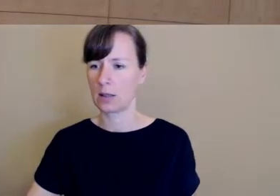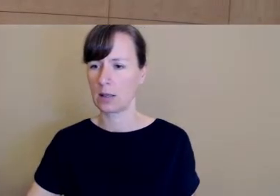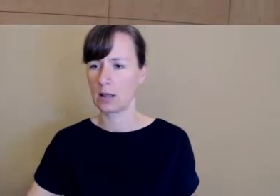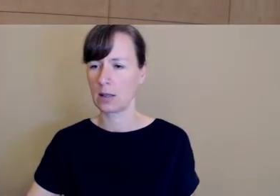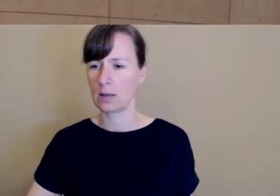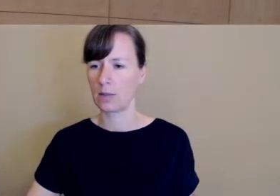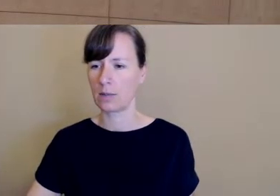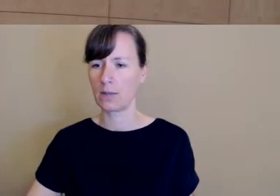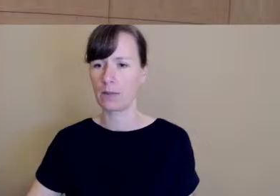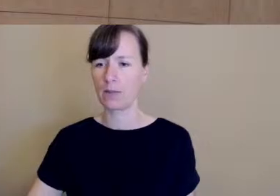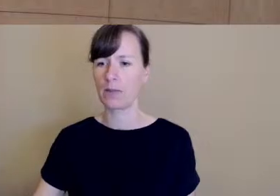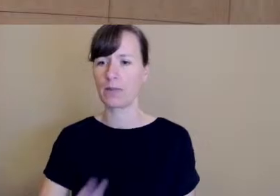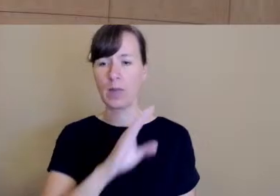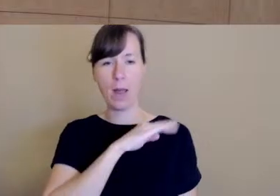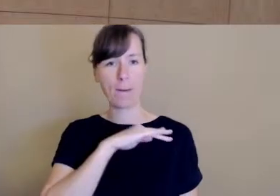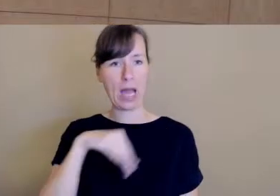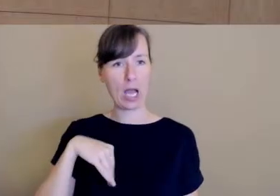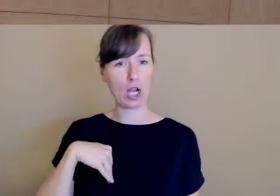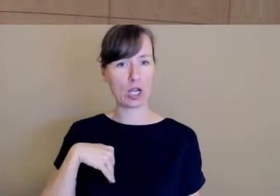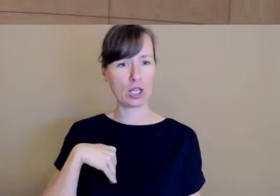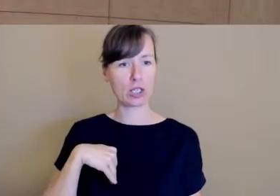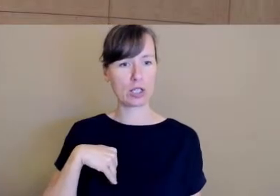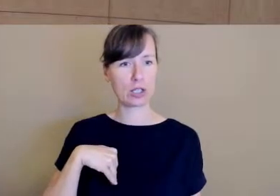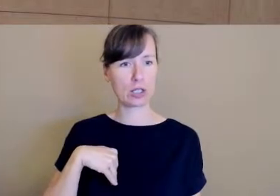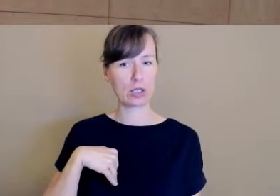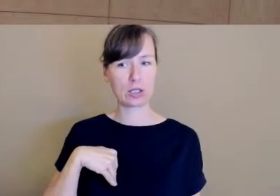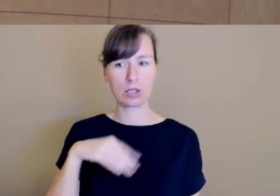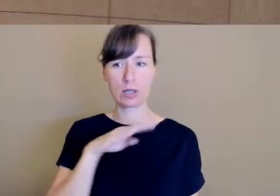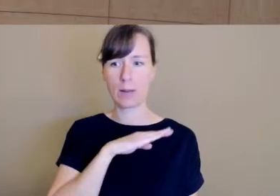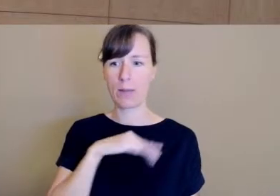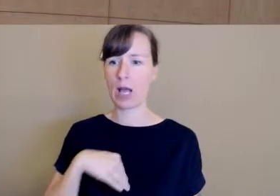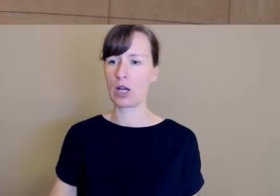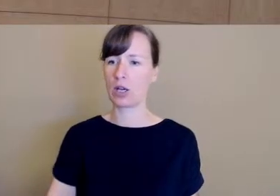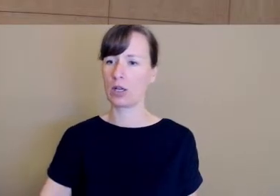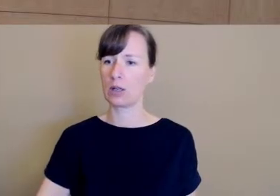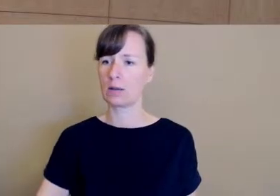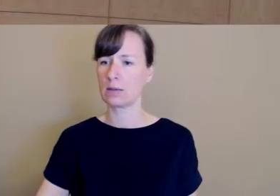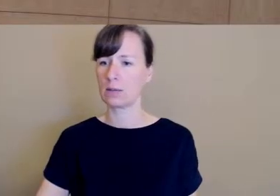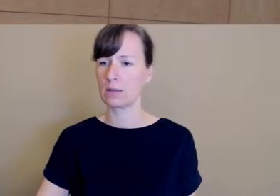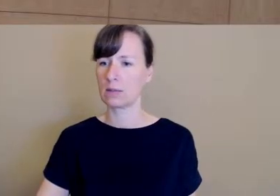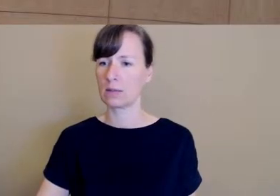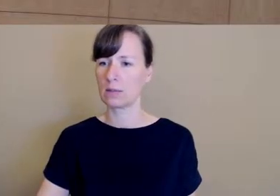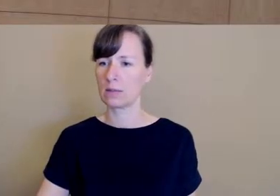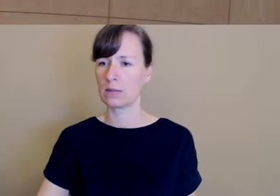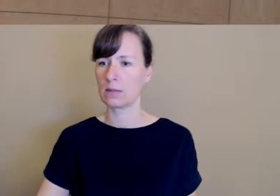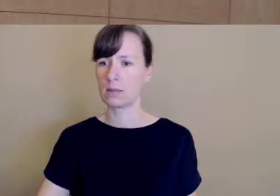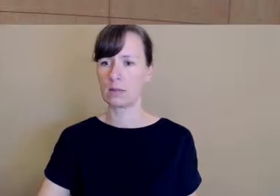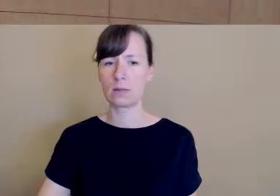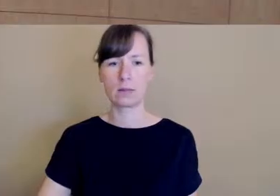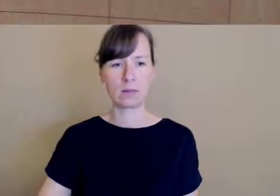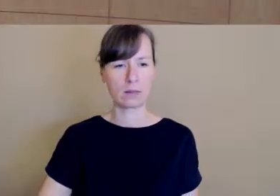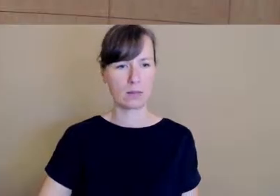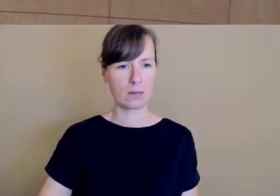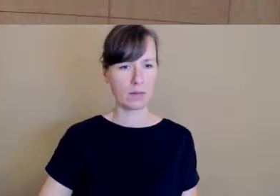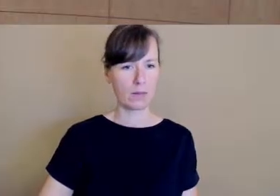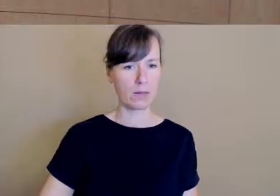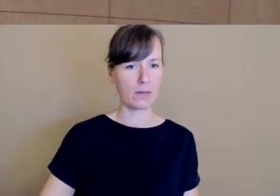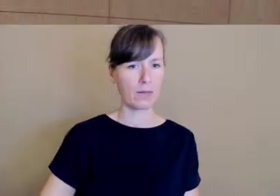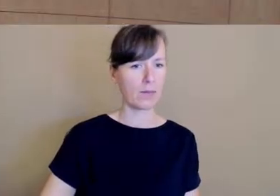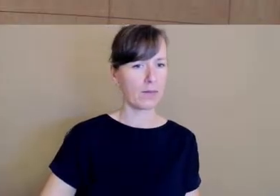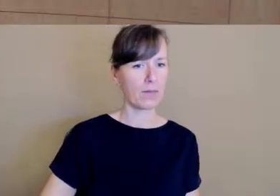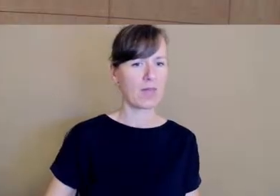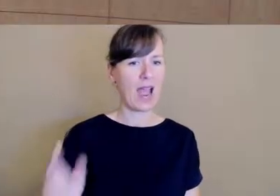Okay. Yes, sir. Mayor? I just want to keep it on the record that our ward walks are not,